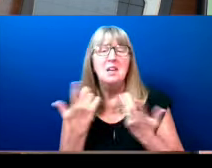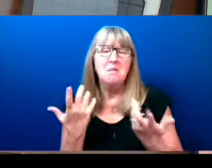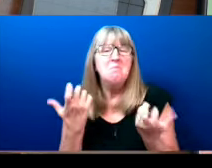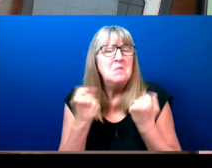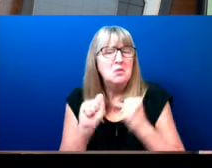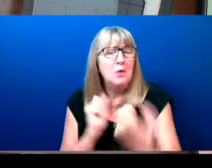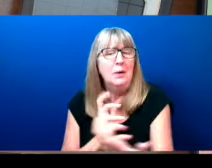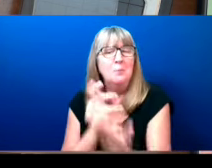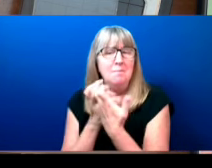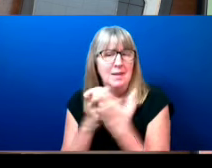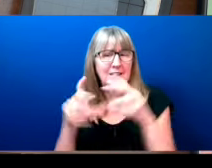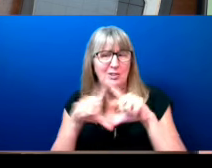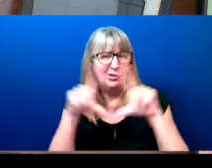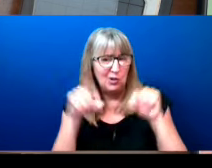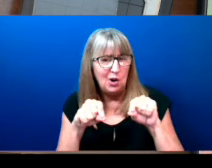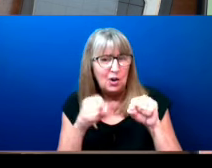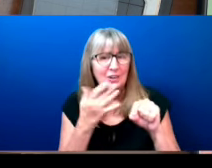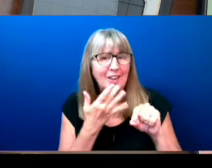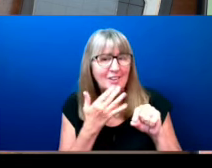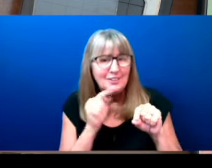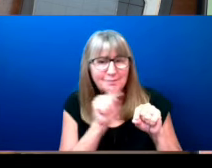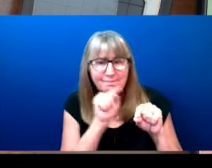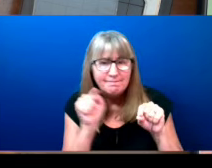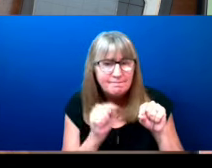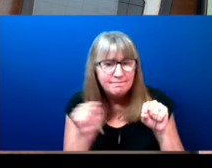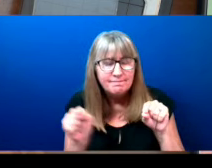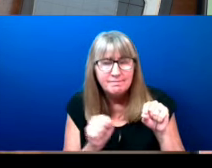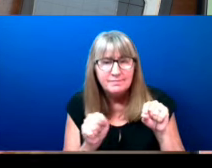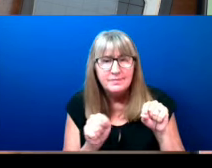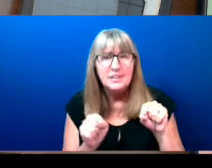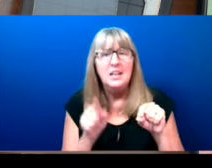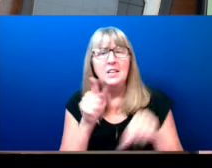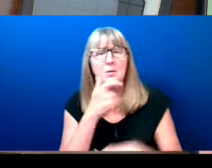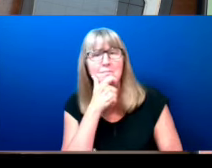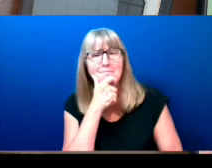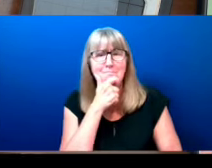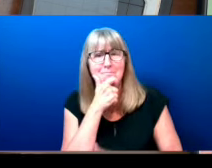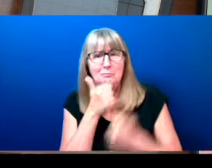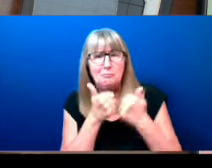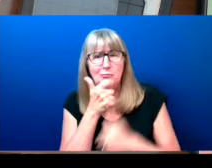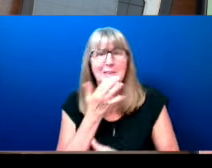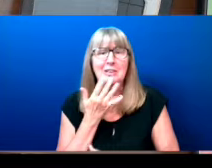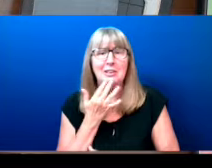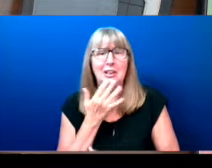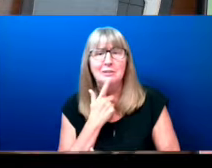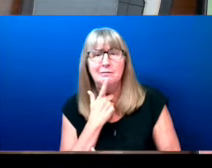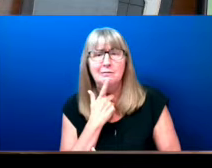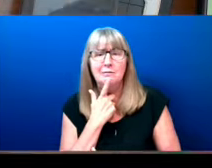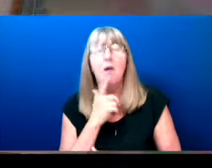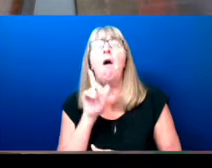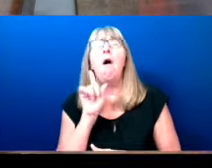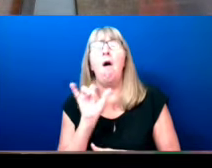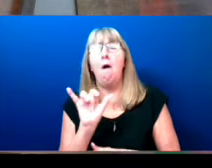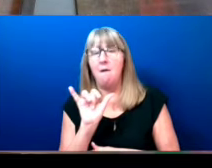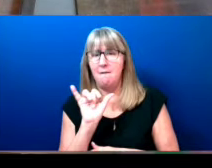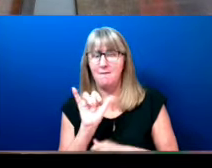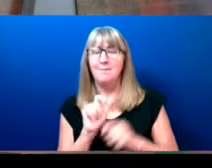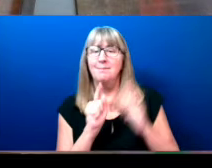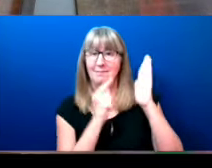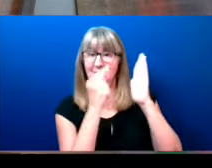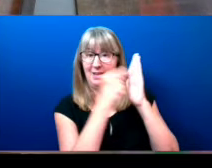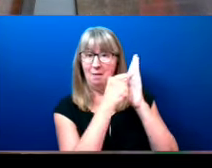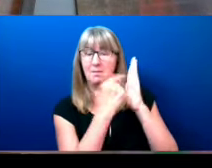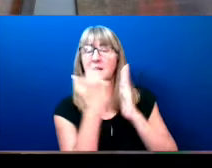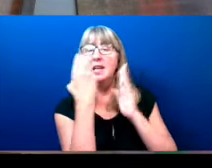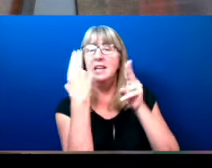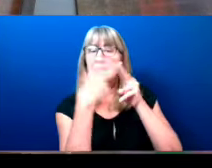these colors that I like. I tried to go with colors that matched with, and if you're not sure what color to use, there is